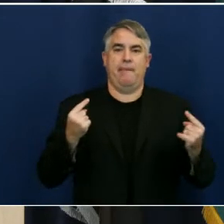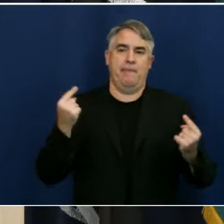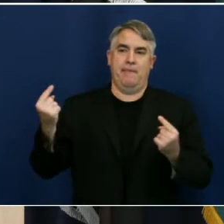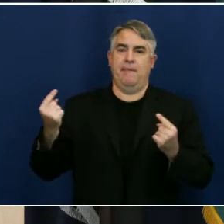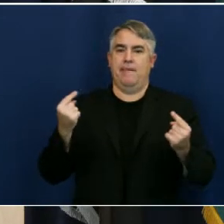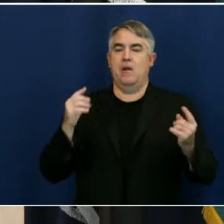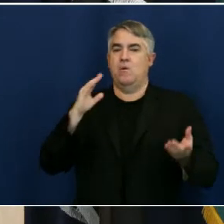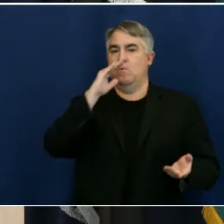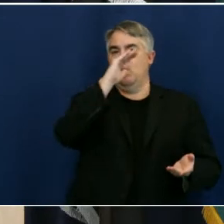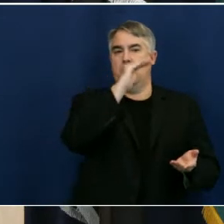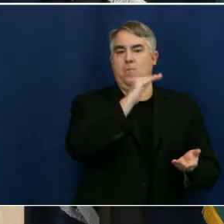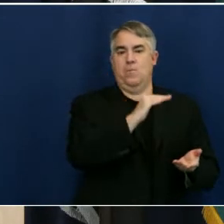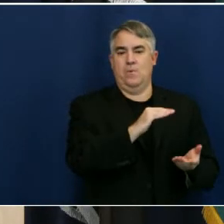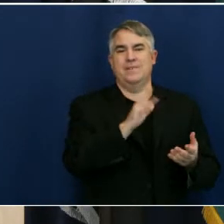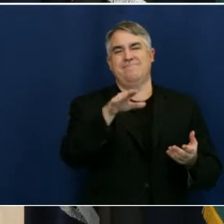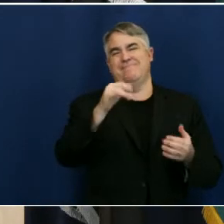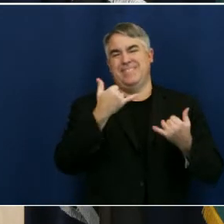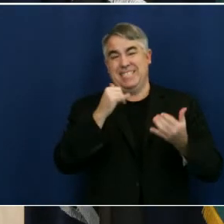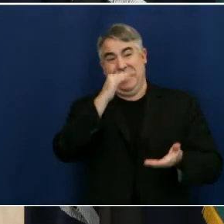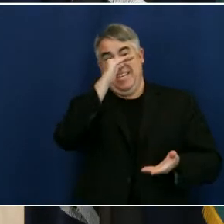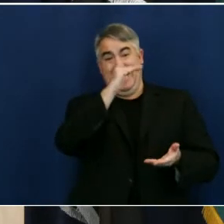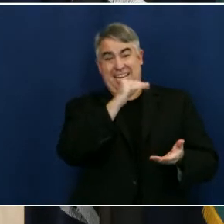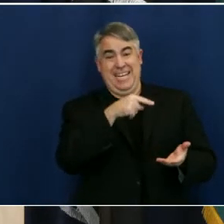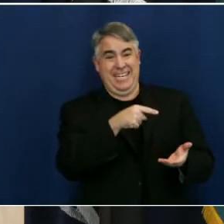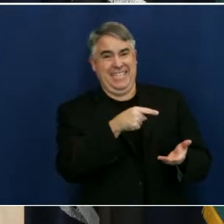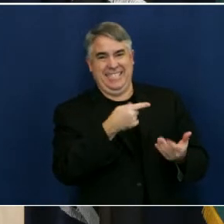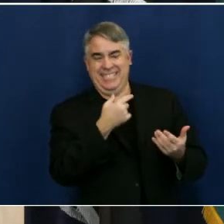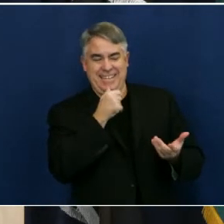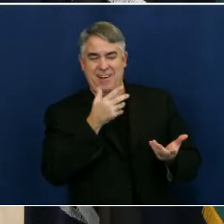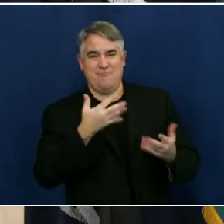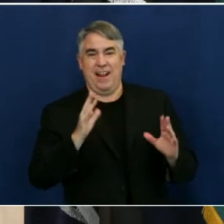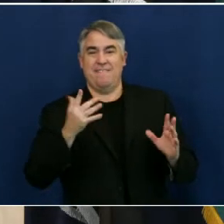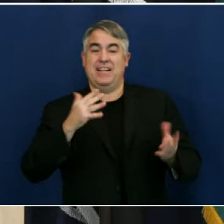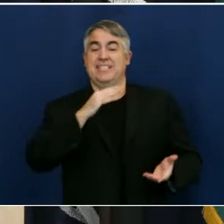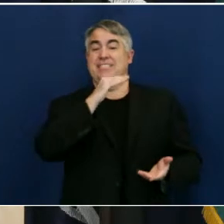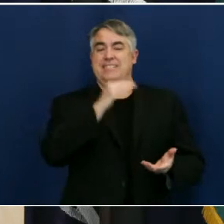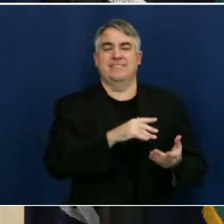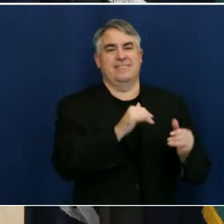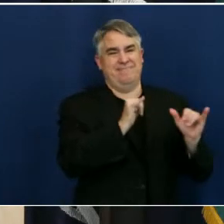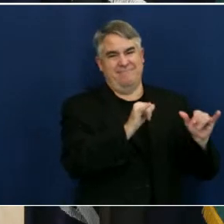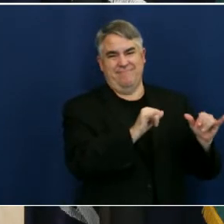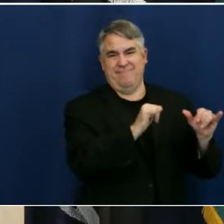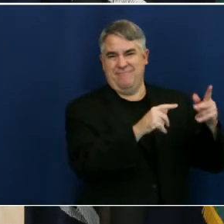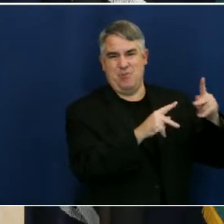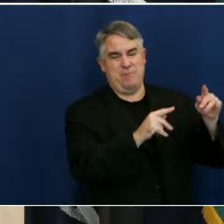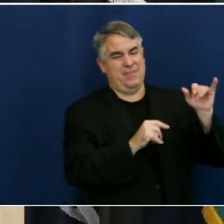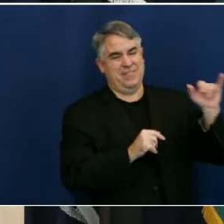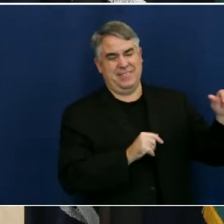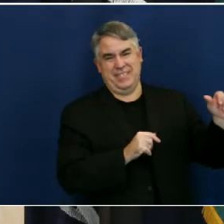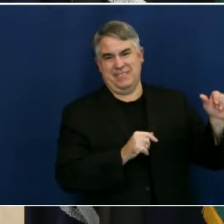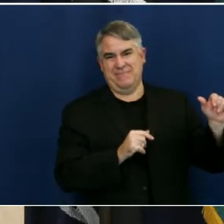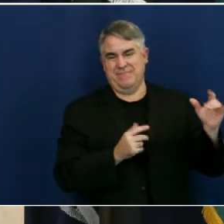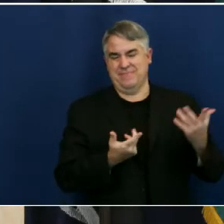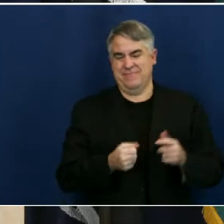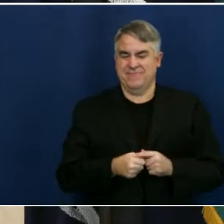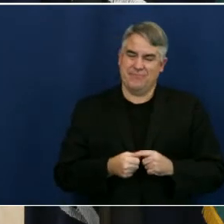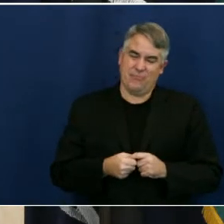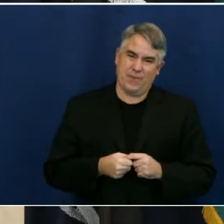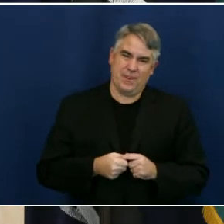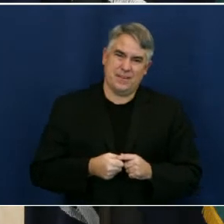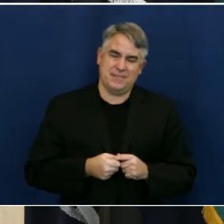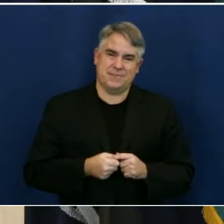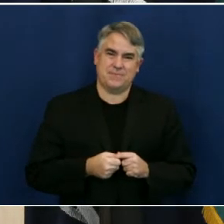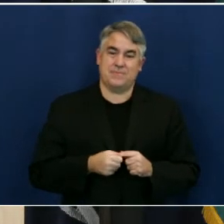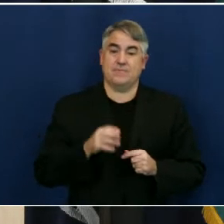we have a ways to go. And the entities that are open no doubt want to stay open. The open-close type situation is